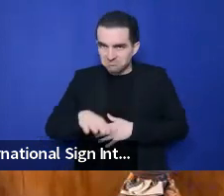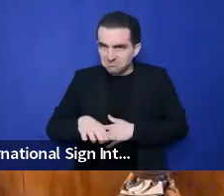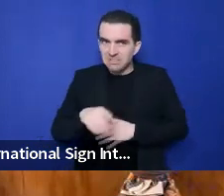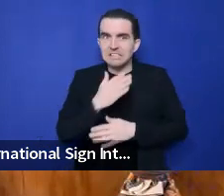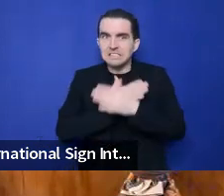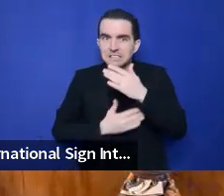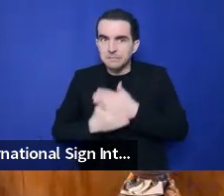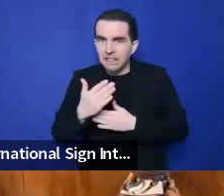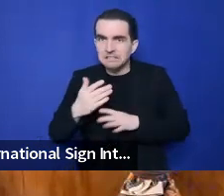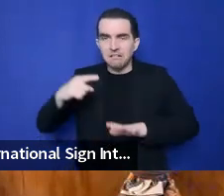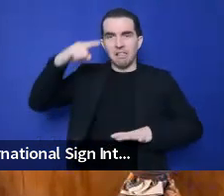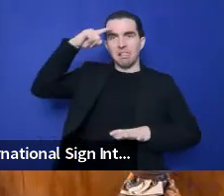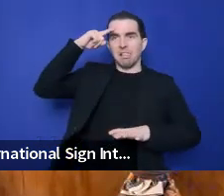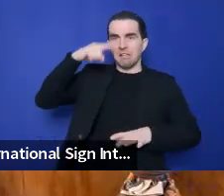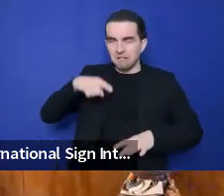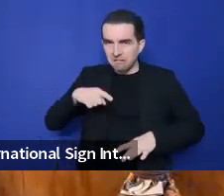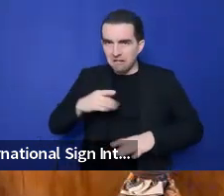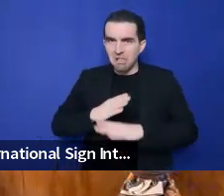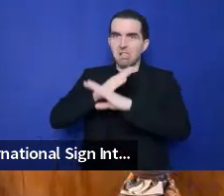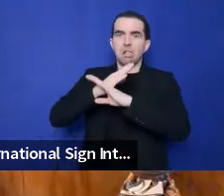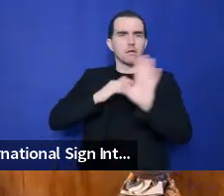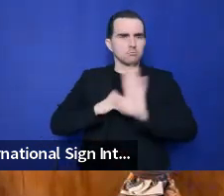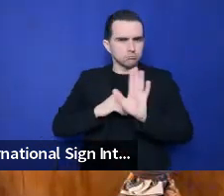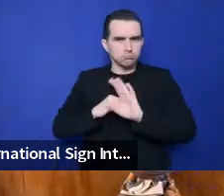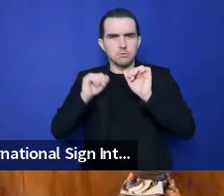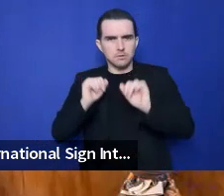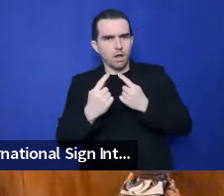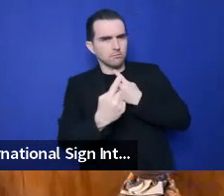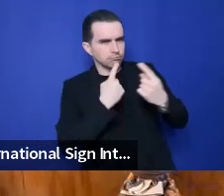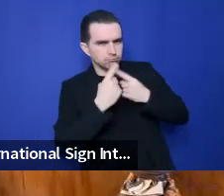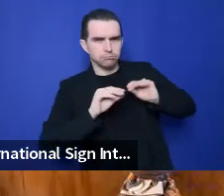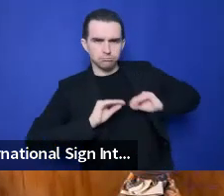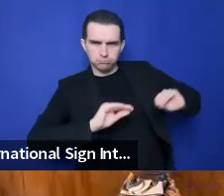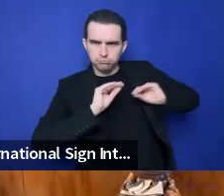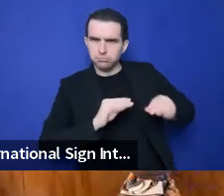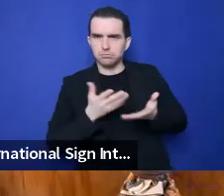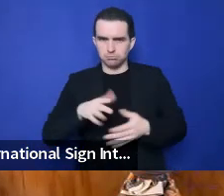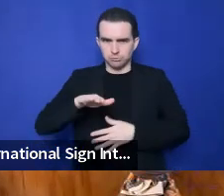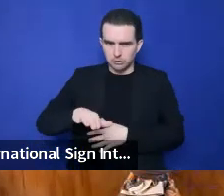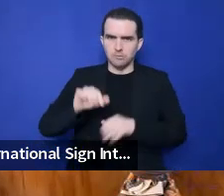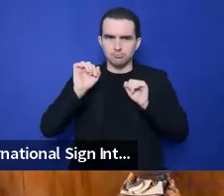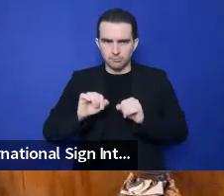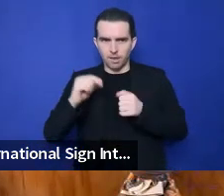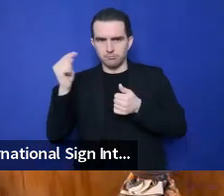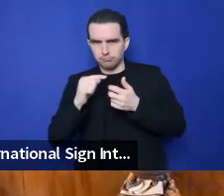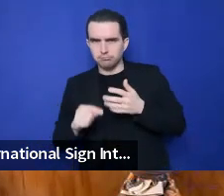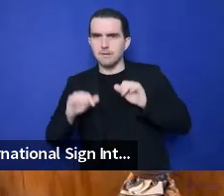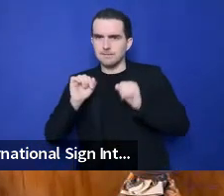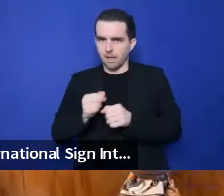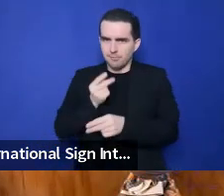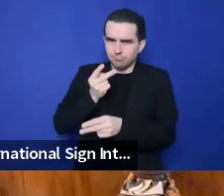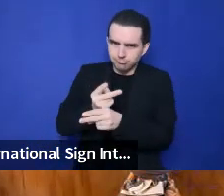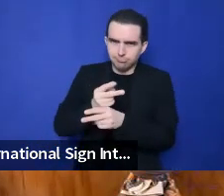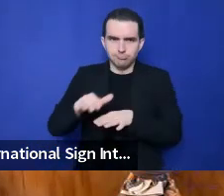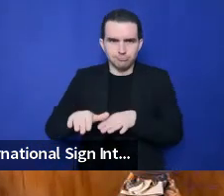care visits by trained caregivers. So each caregiver visiting 2 to 3 clients a day for about 4 hours